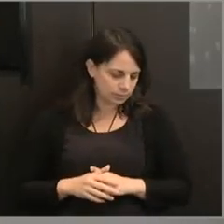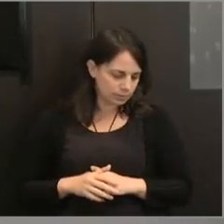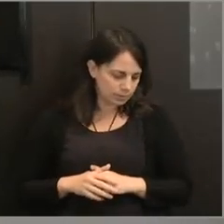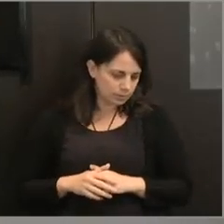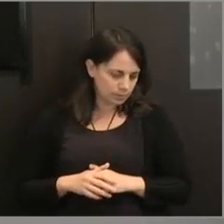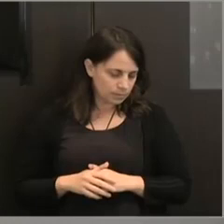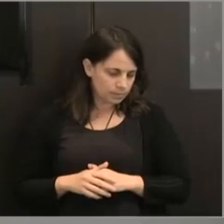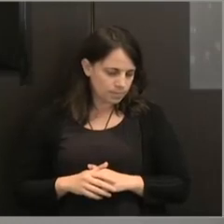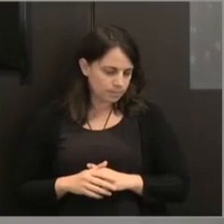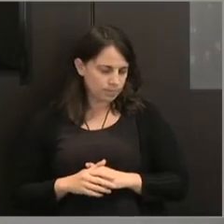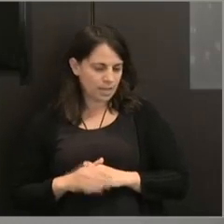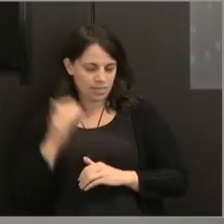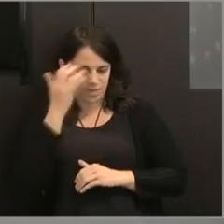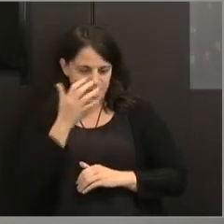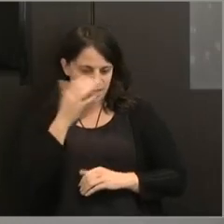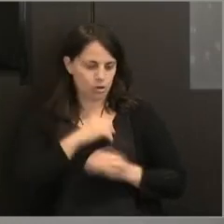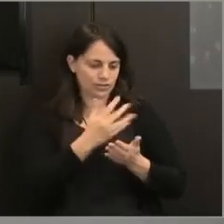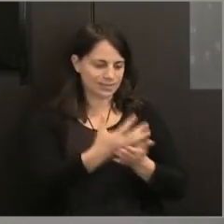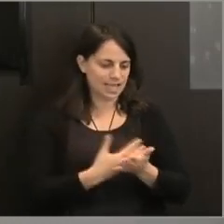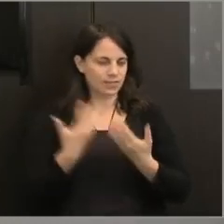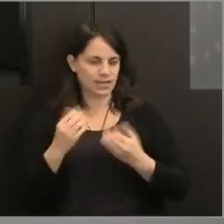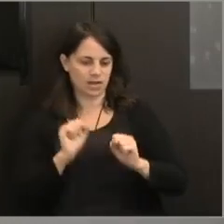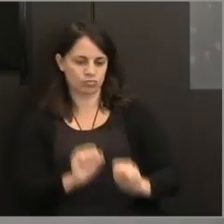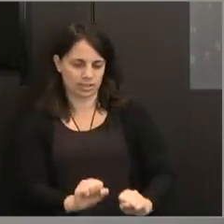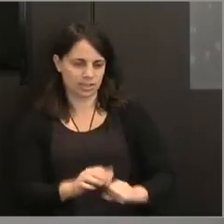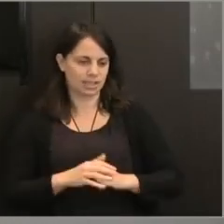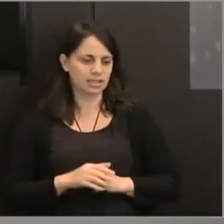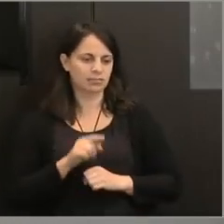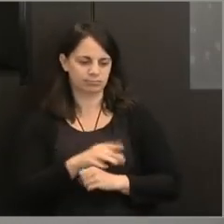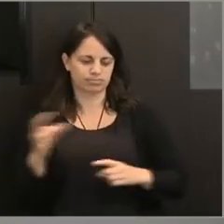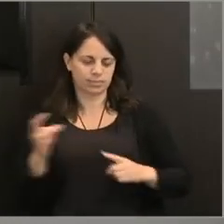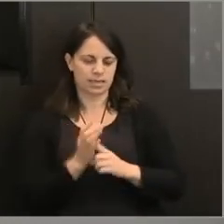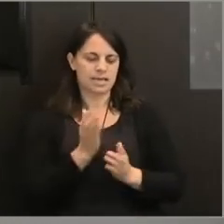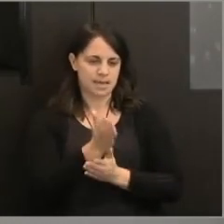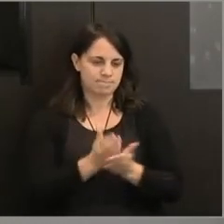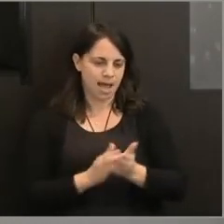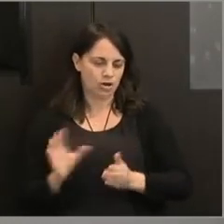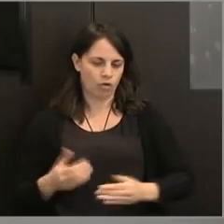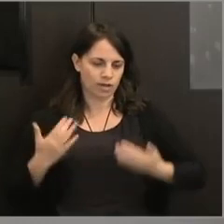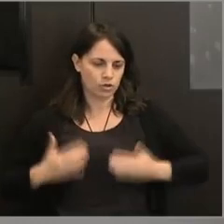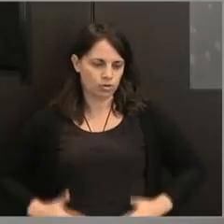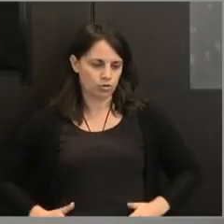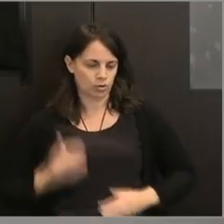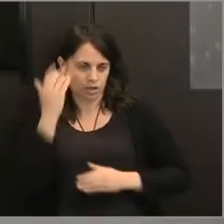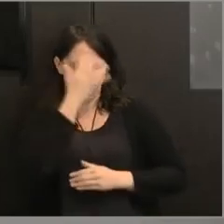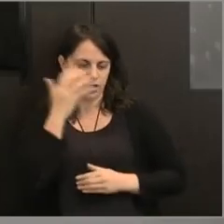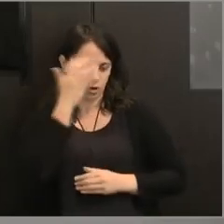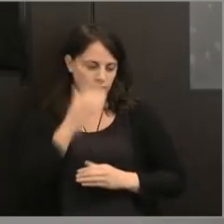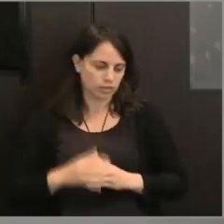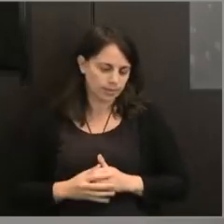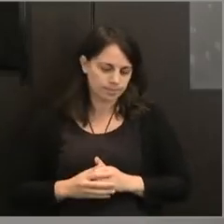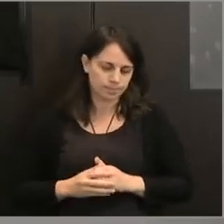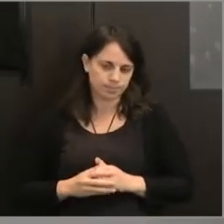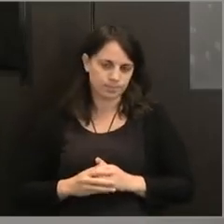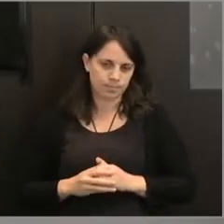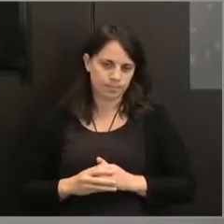Indeed, the ethos of saving and protecting was a key part of the humanitarian ideology.